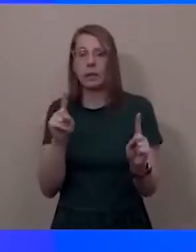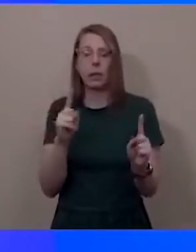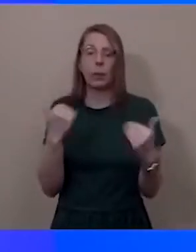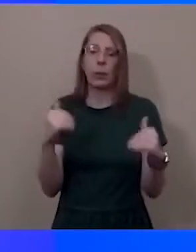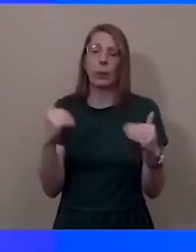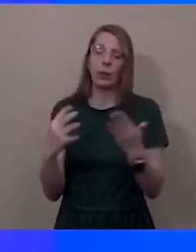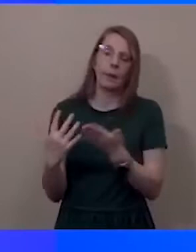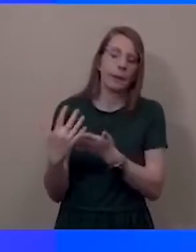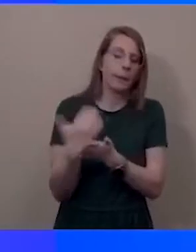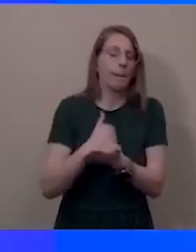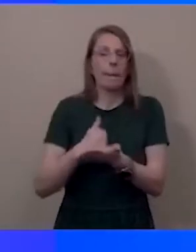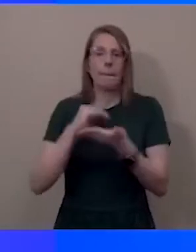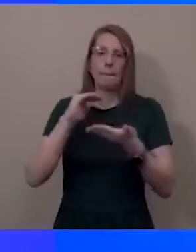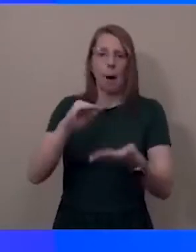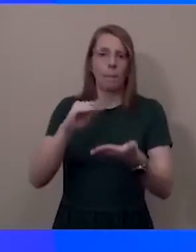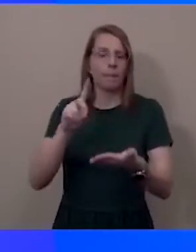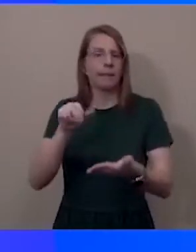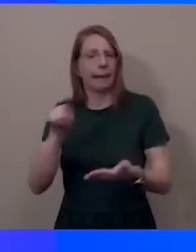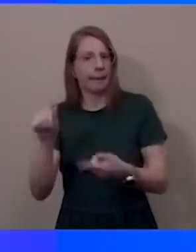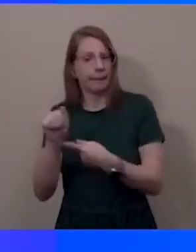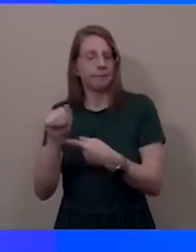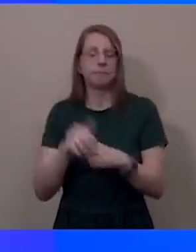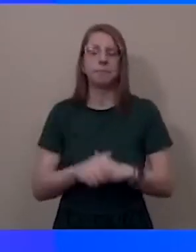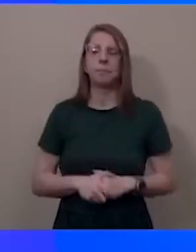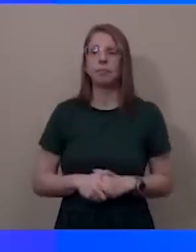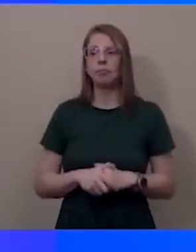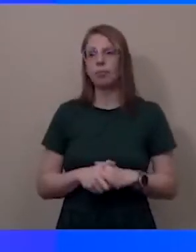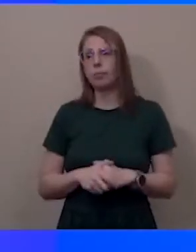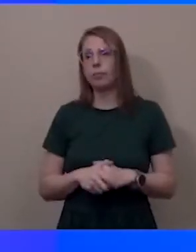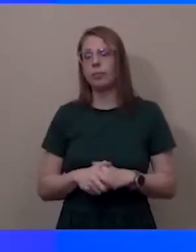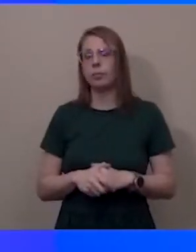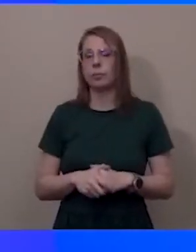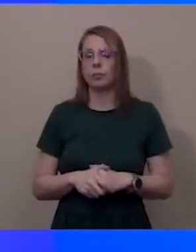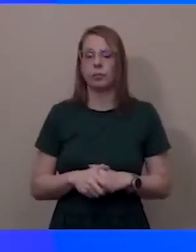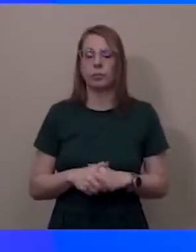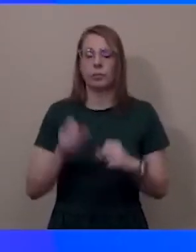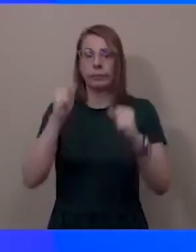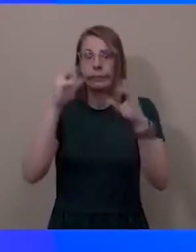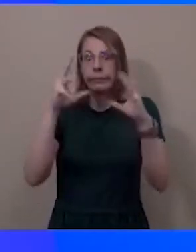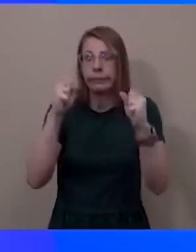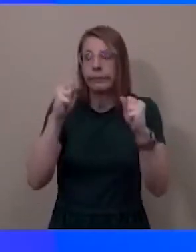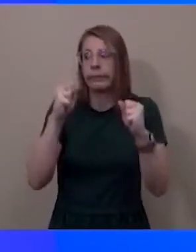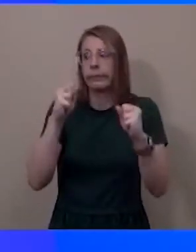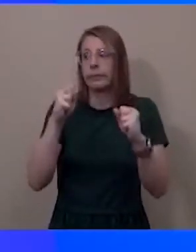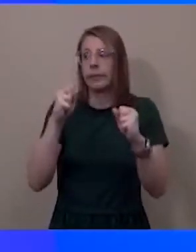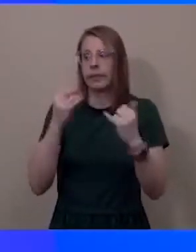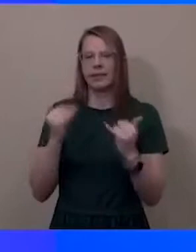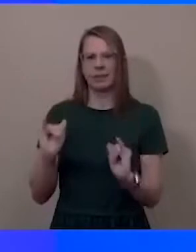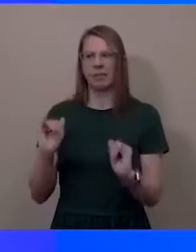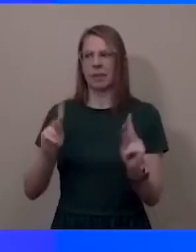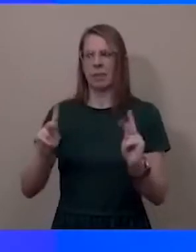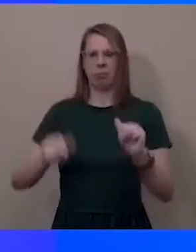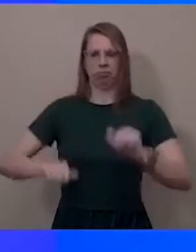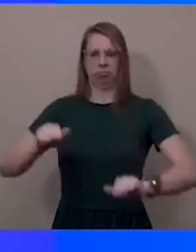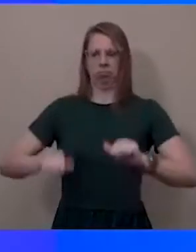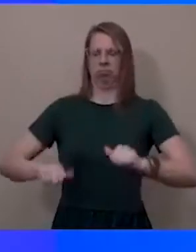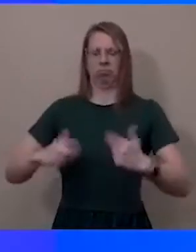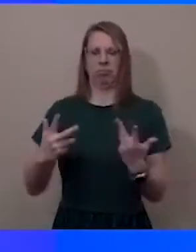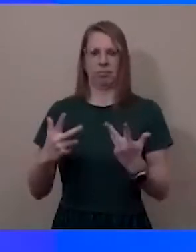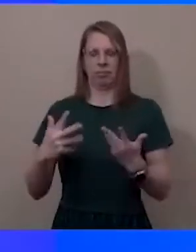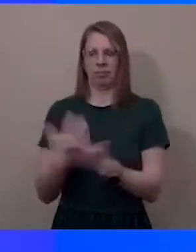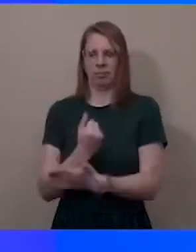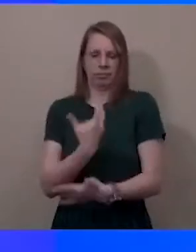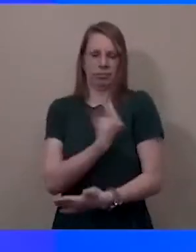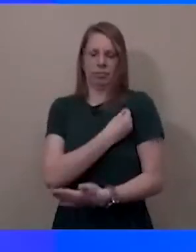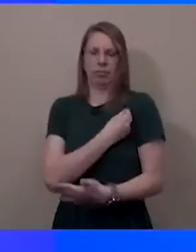data about those things. But that is surprising given still the hesitancy of people wanting to get the vaccine. Just